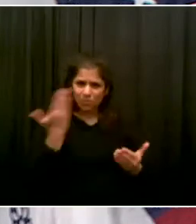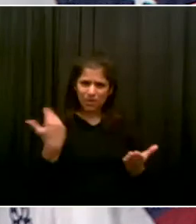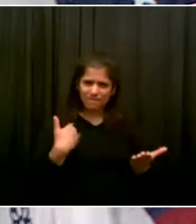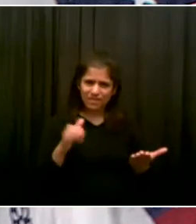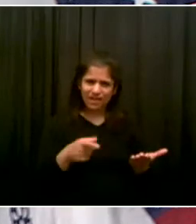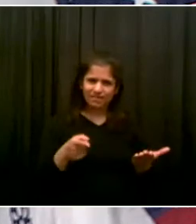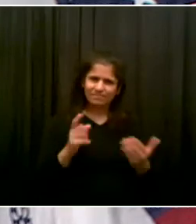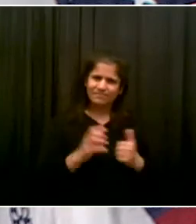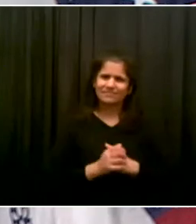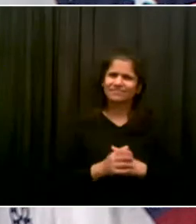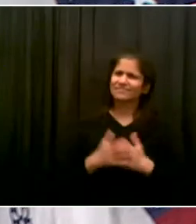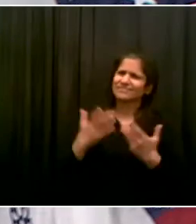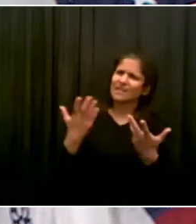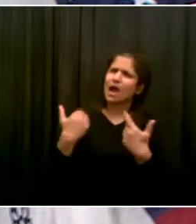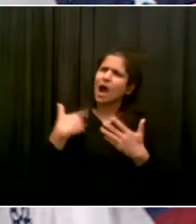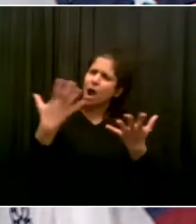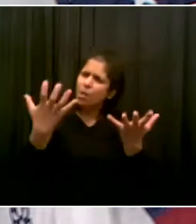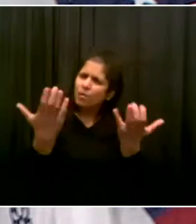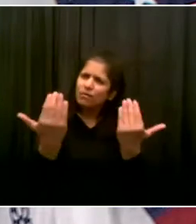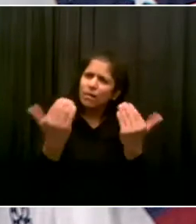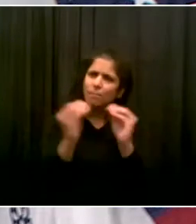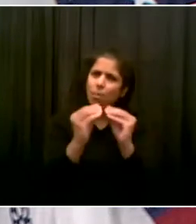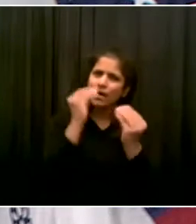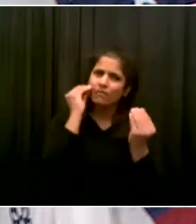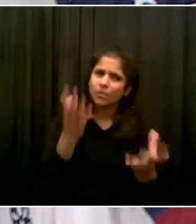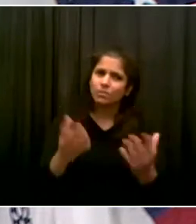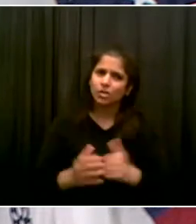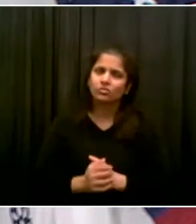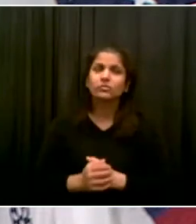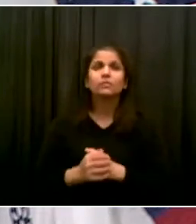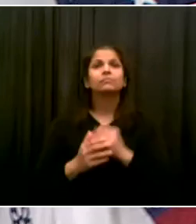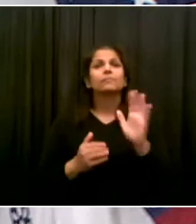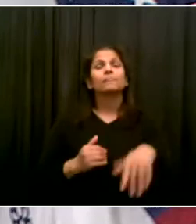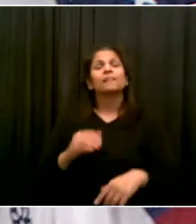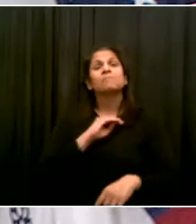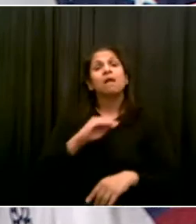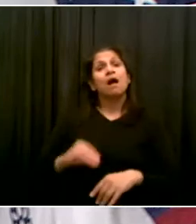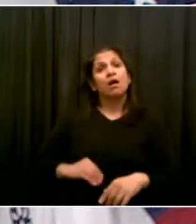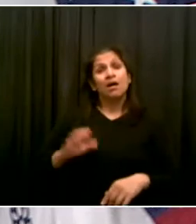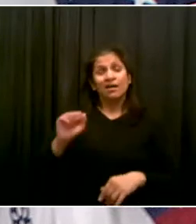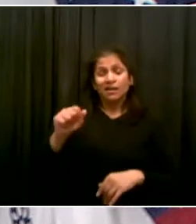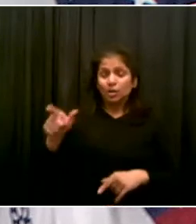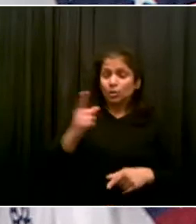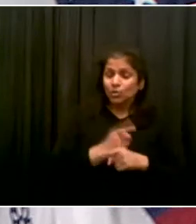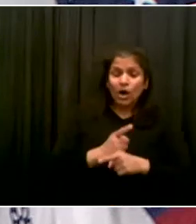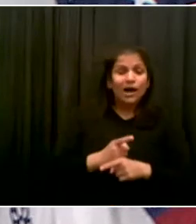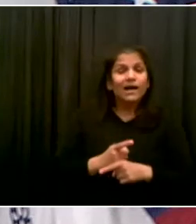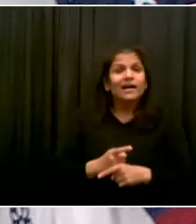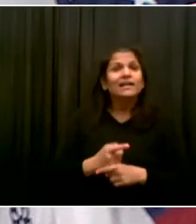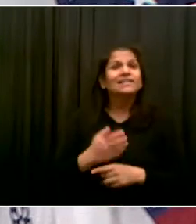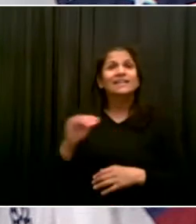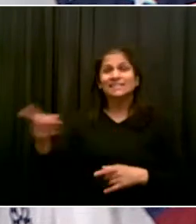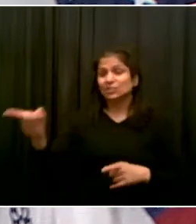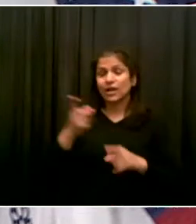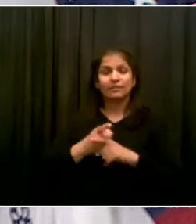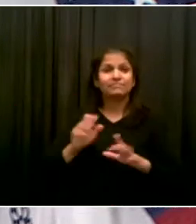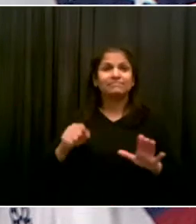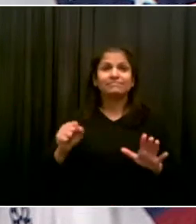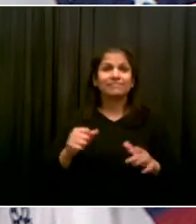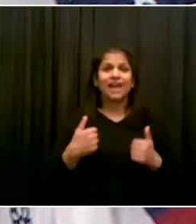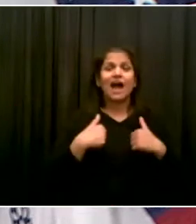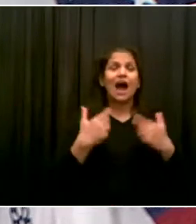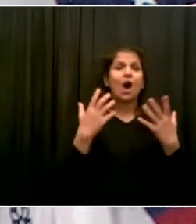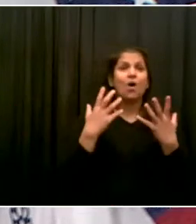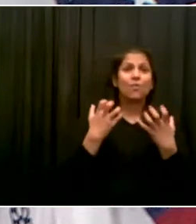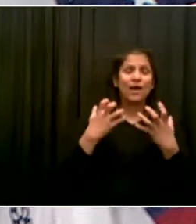Everything you said made sense to me, Yoav. Your history is right that I want that very clear public accounting of what happened in each case out there.